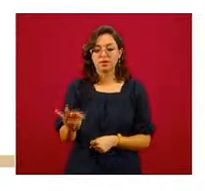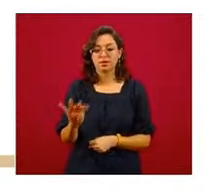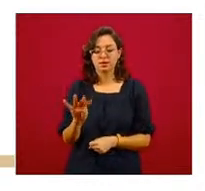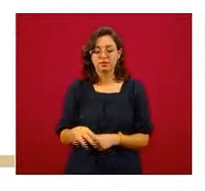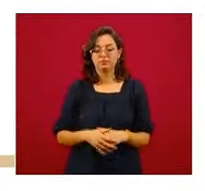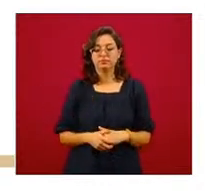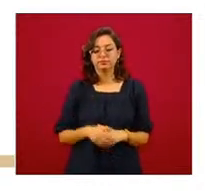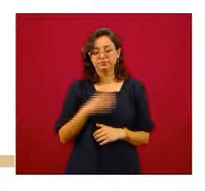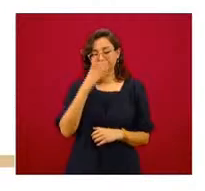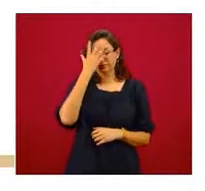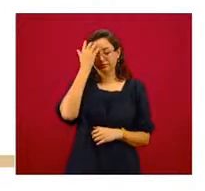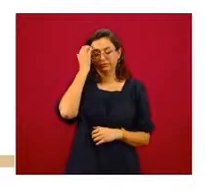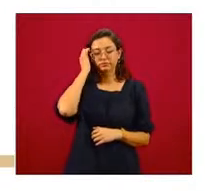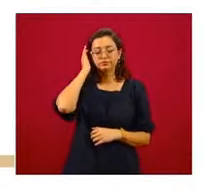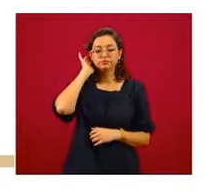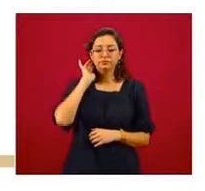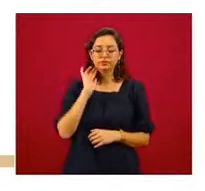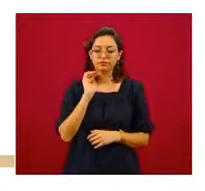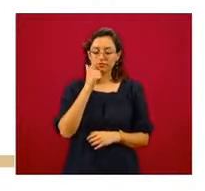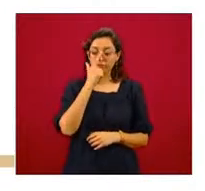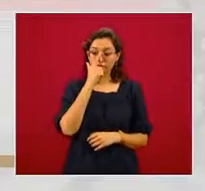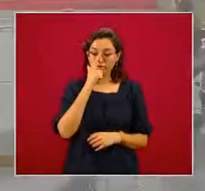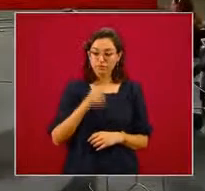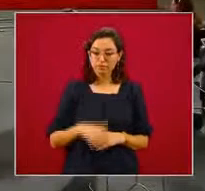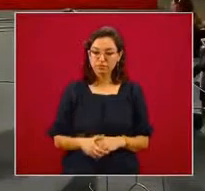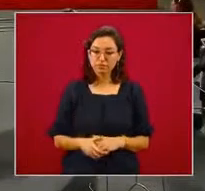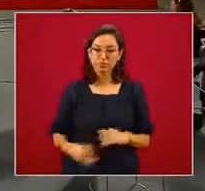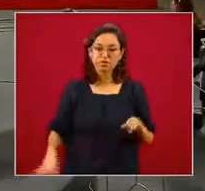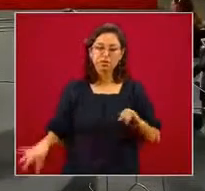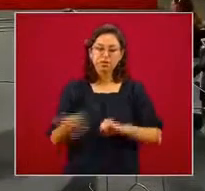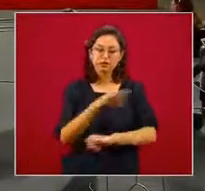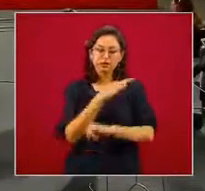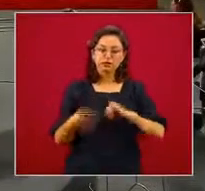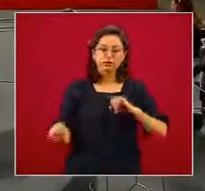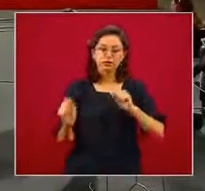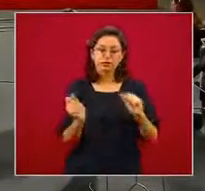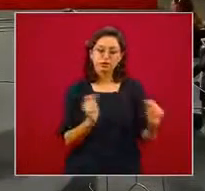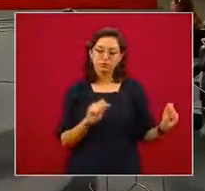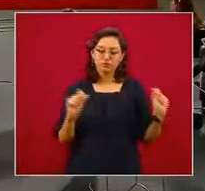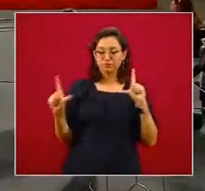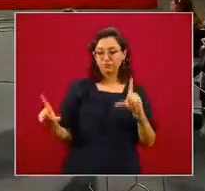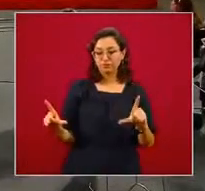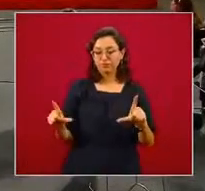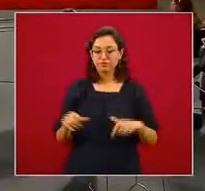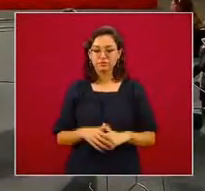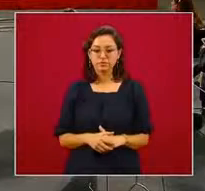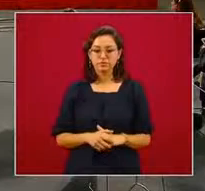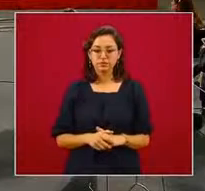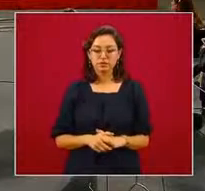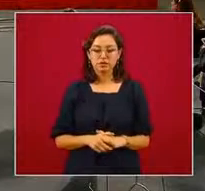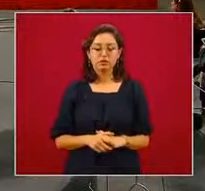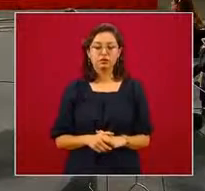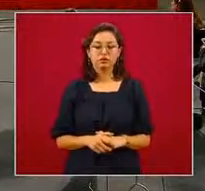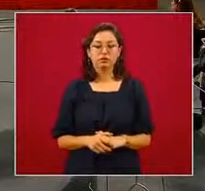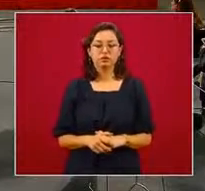Institute accounts for 408 reports.